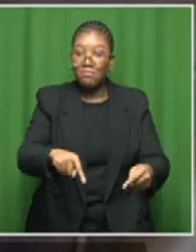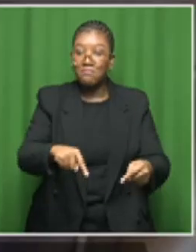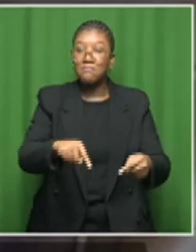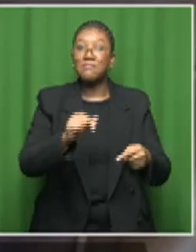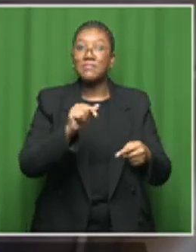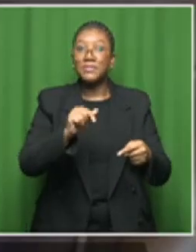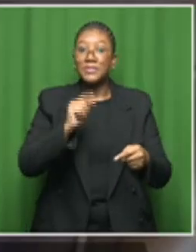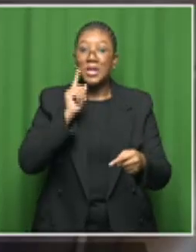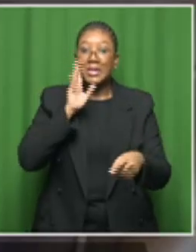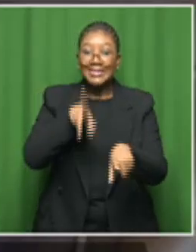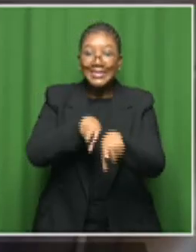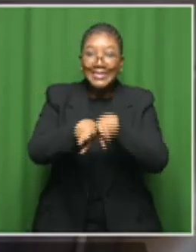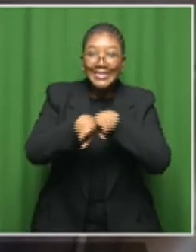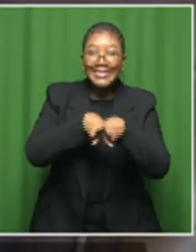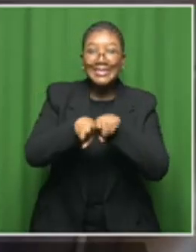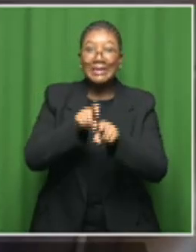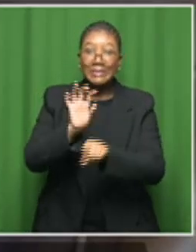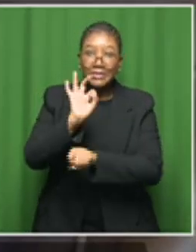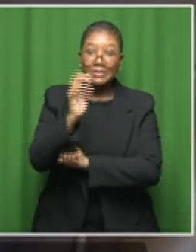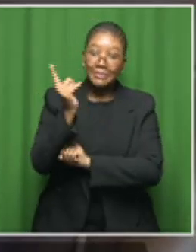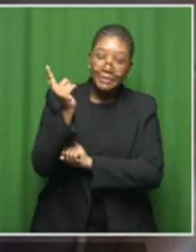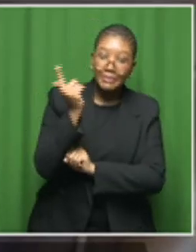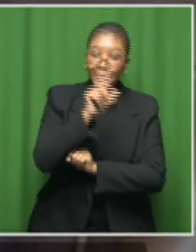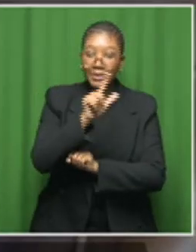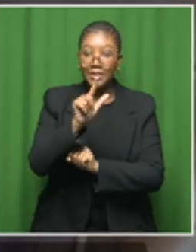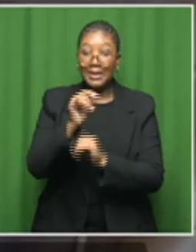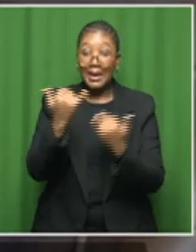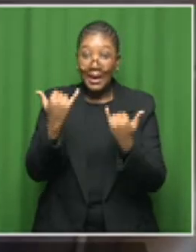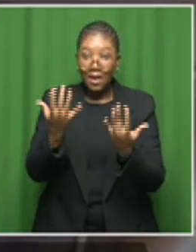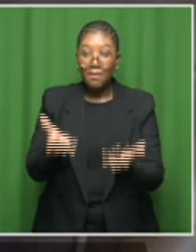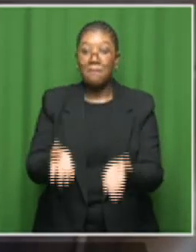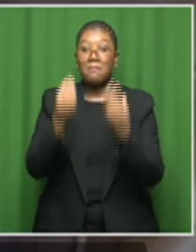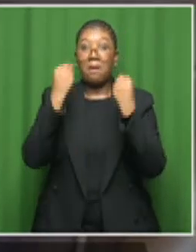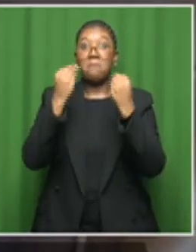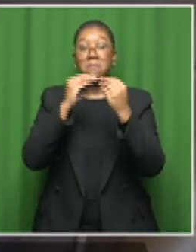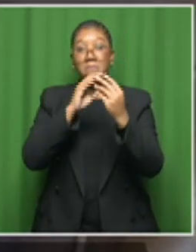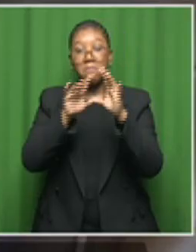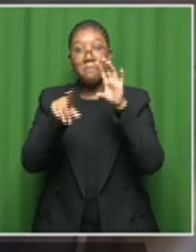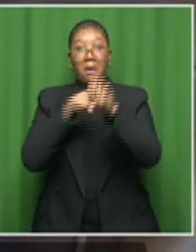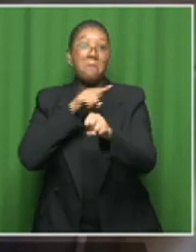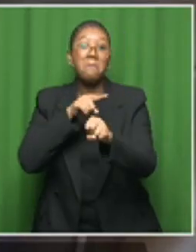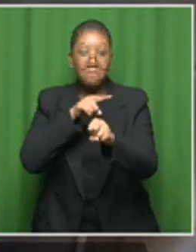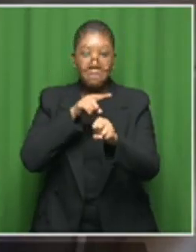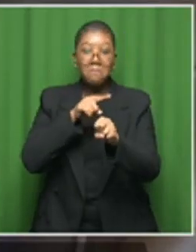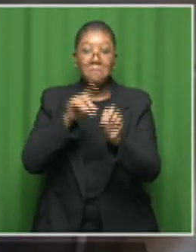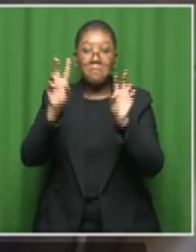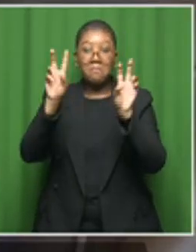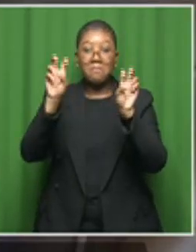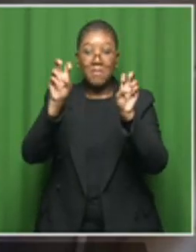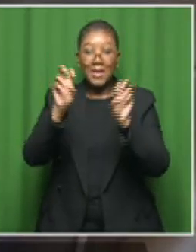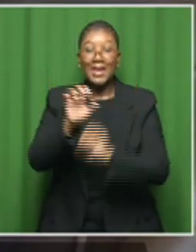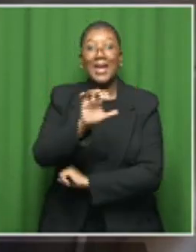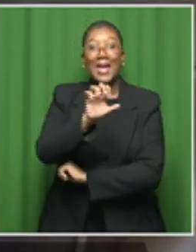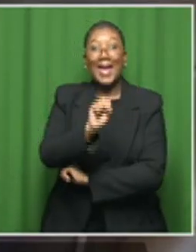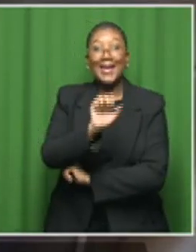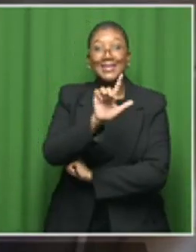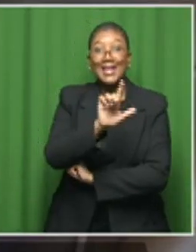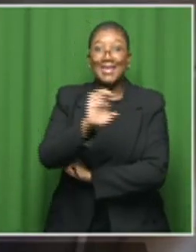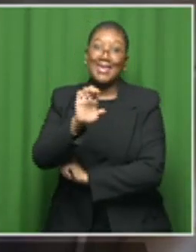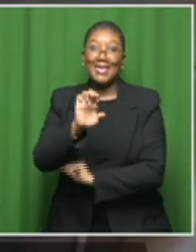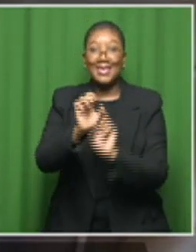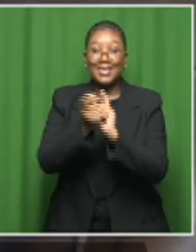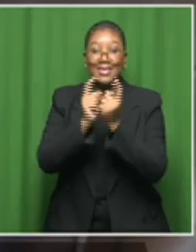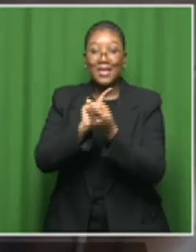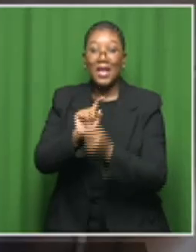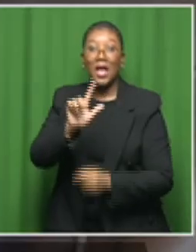did the proper tests. That's where we actually got to find out that it was actually SLE, it was lupus, and not